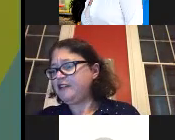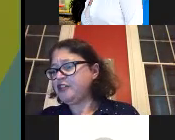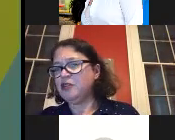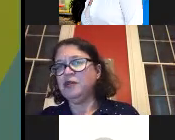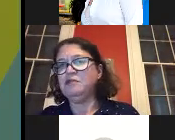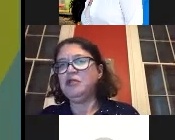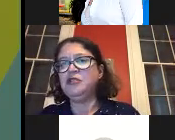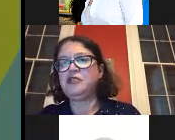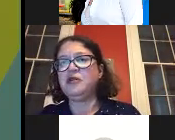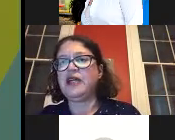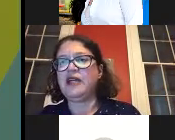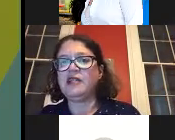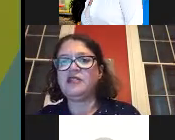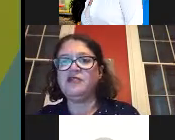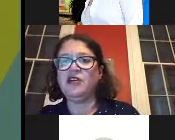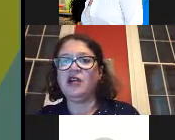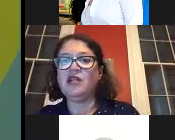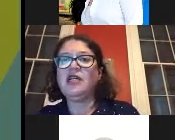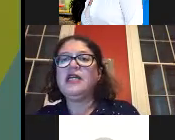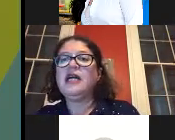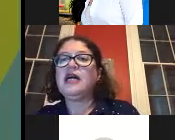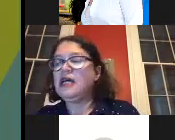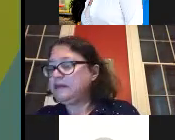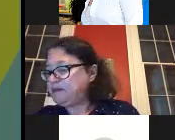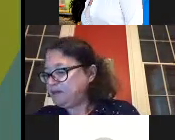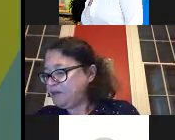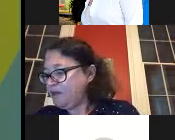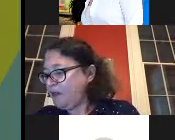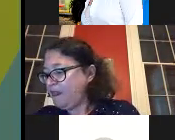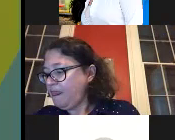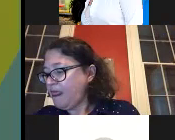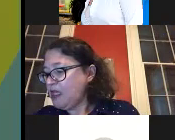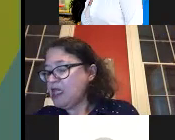any official move toward that so far.